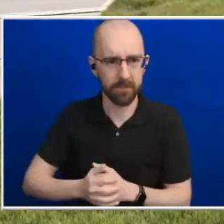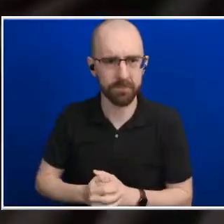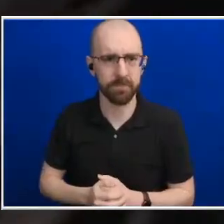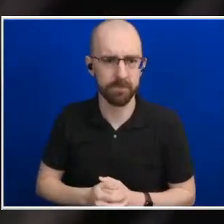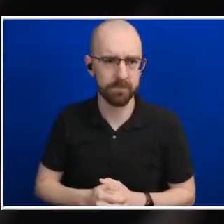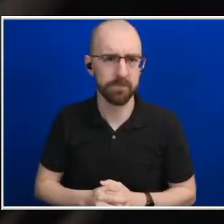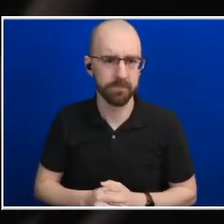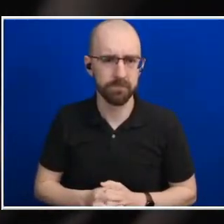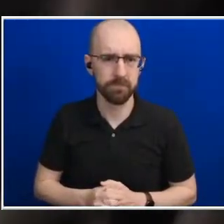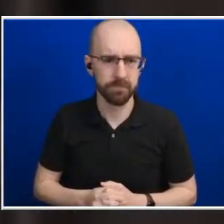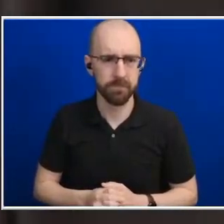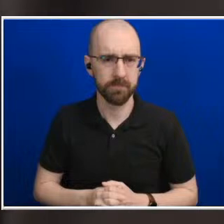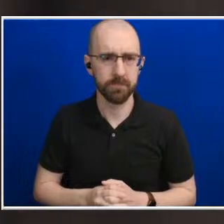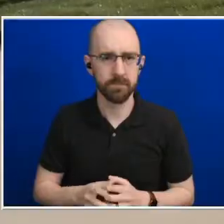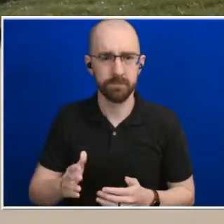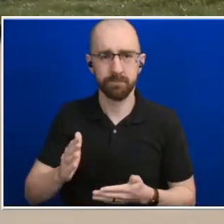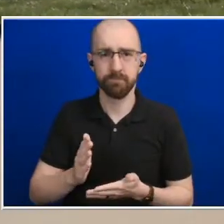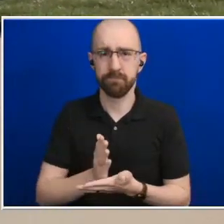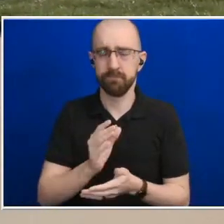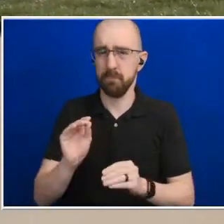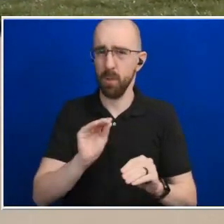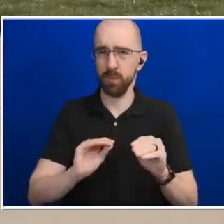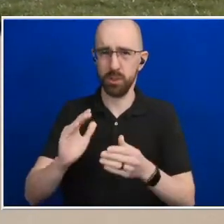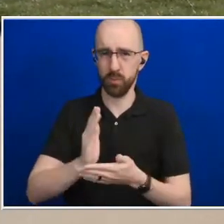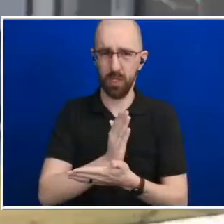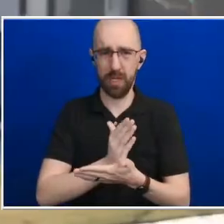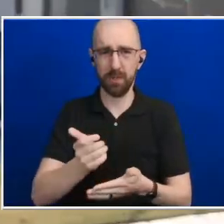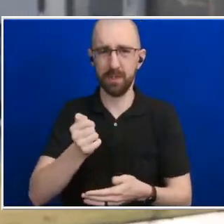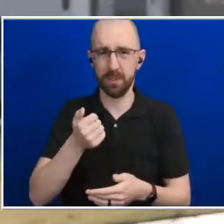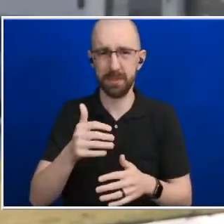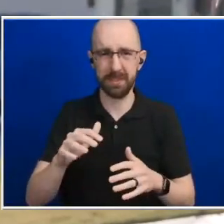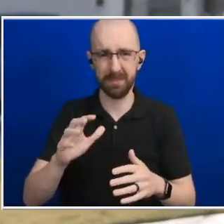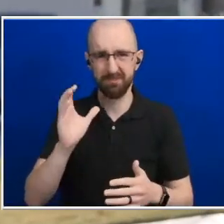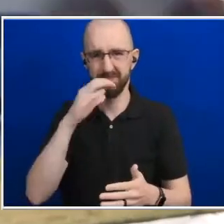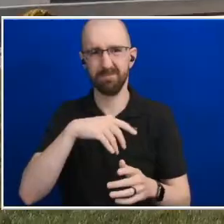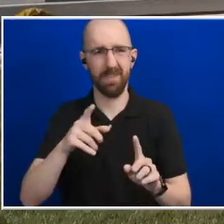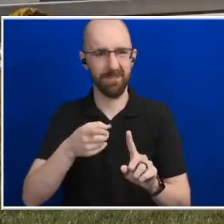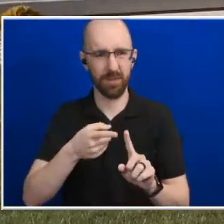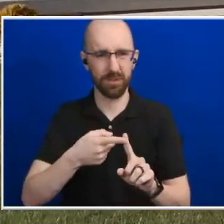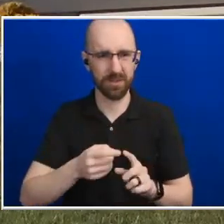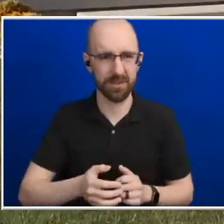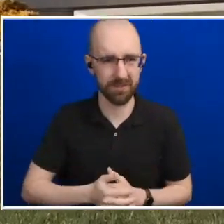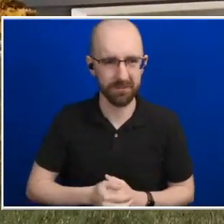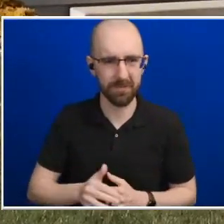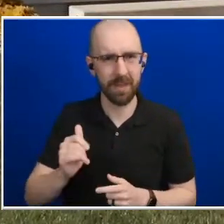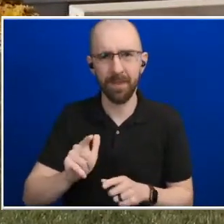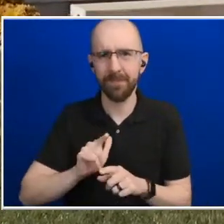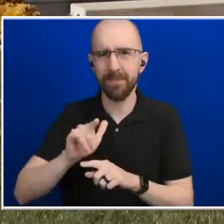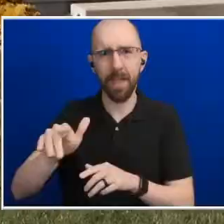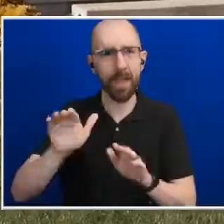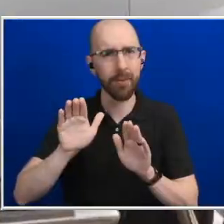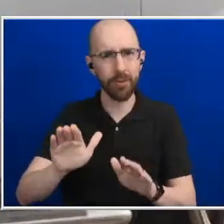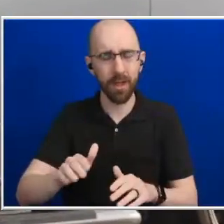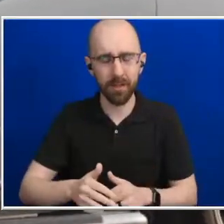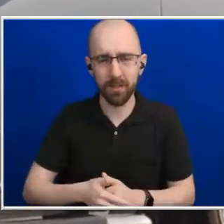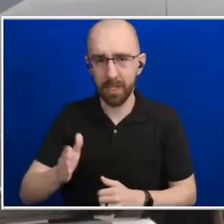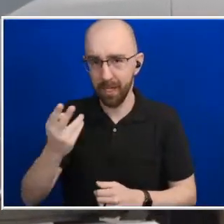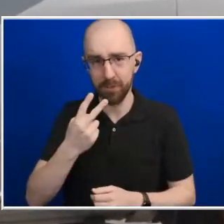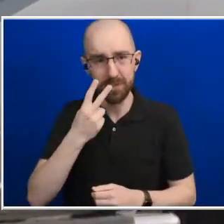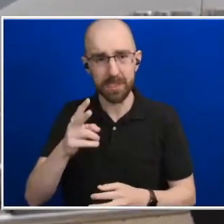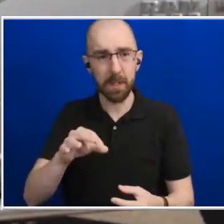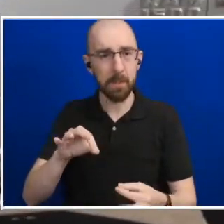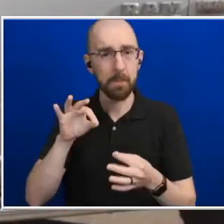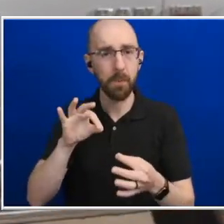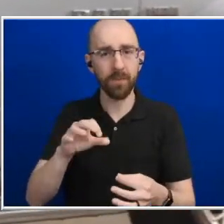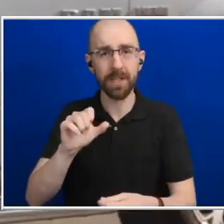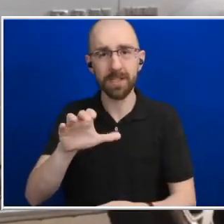Range of motion was a little wacky at first. That thing was flying great. If you've never seen a perfect scar, it's because